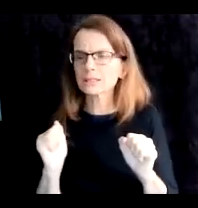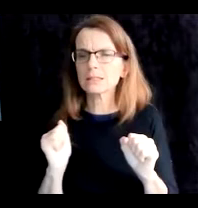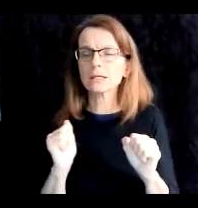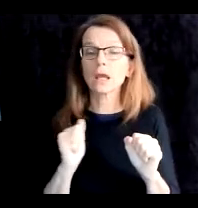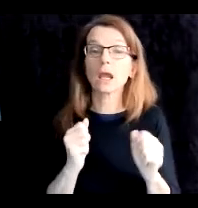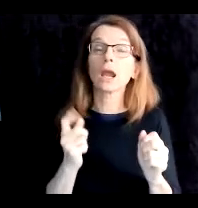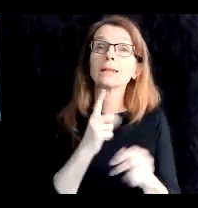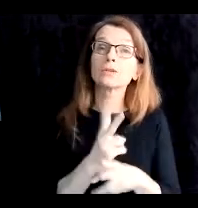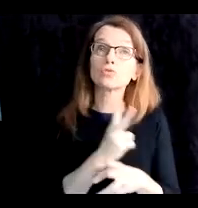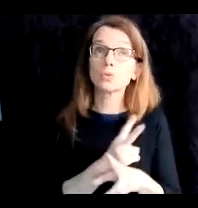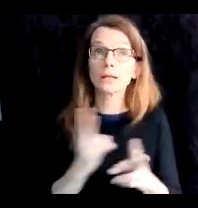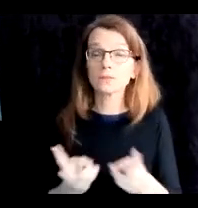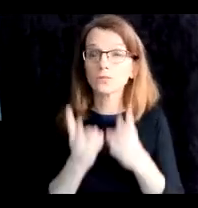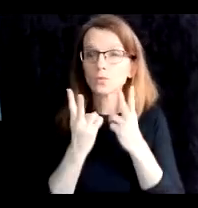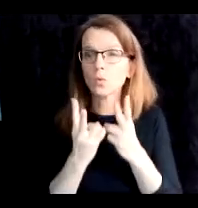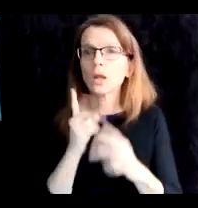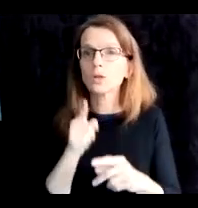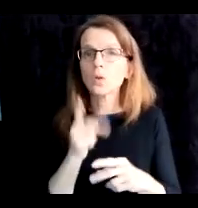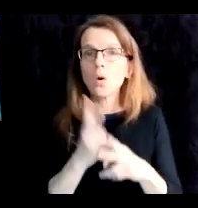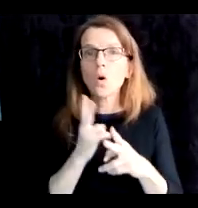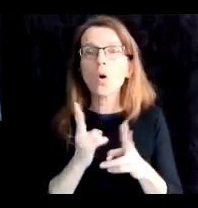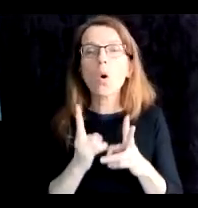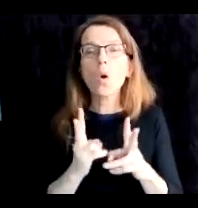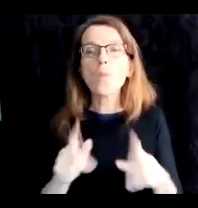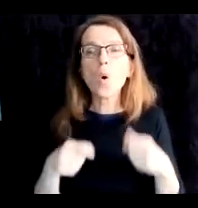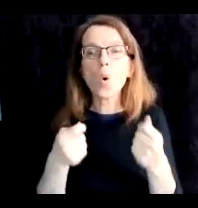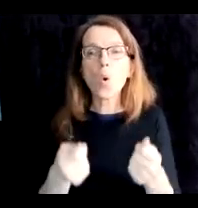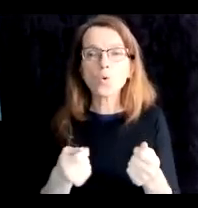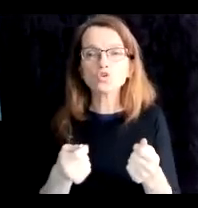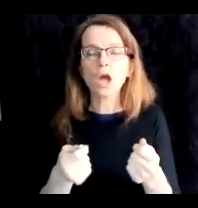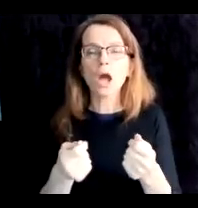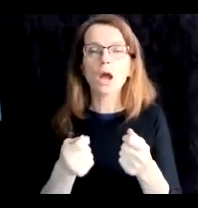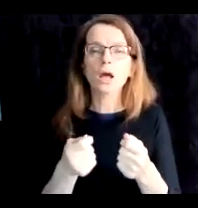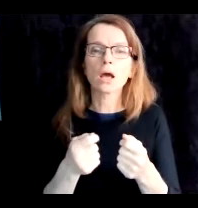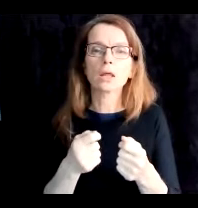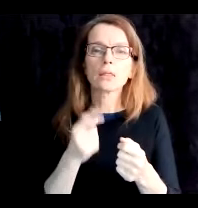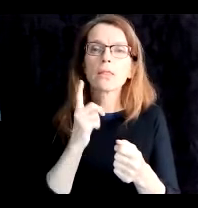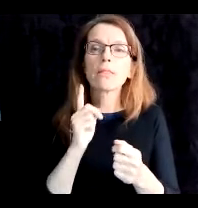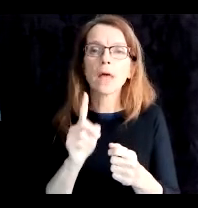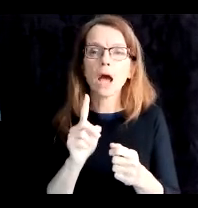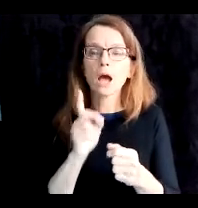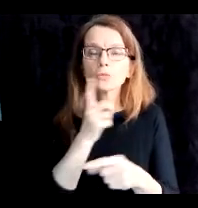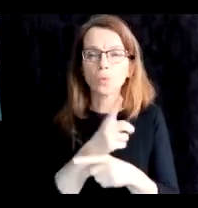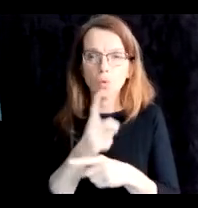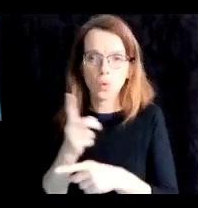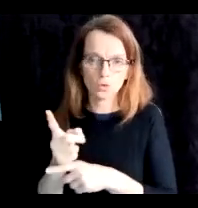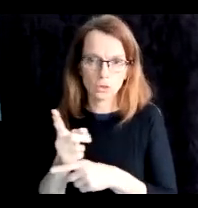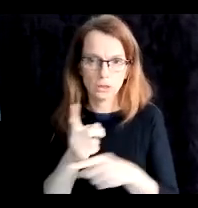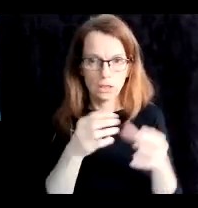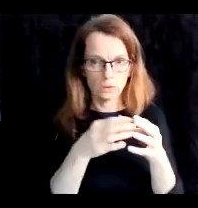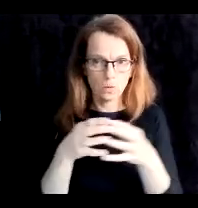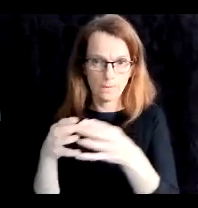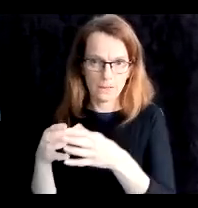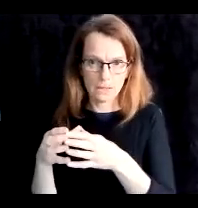enable a group, an elite group, to take the country, in spite of the rich natural resources, to